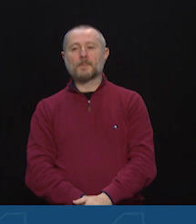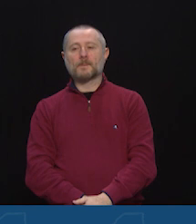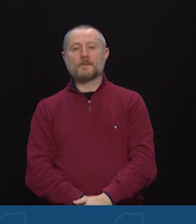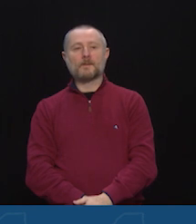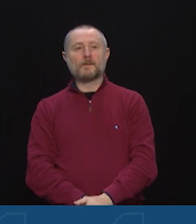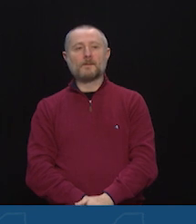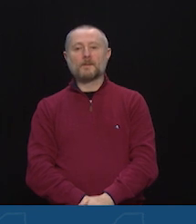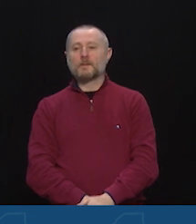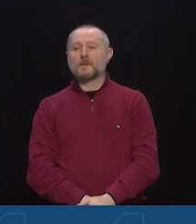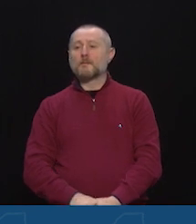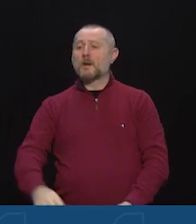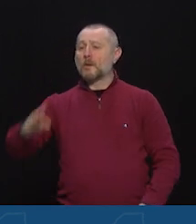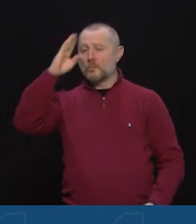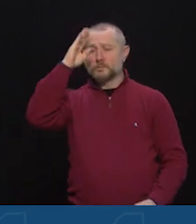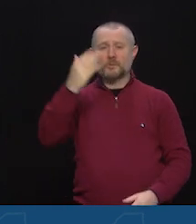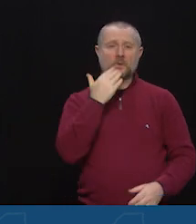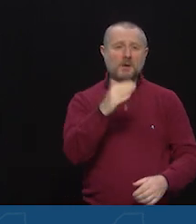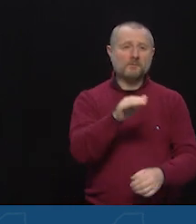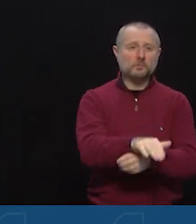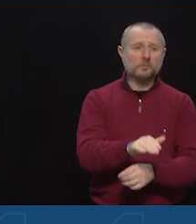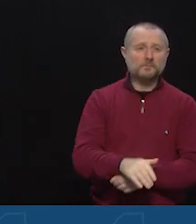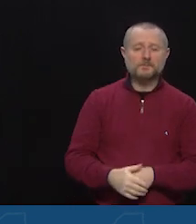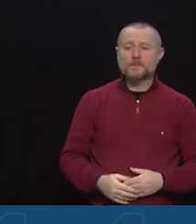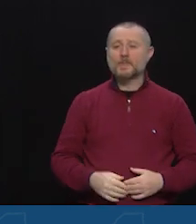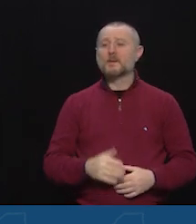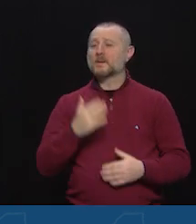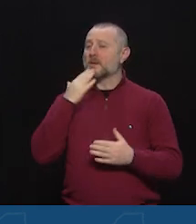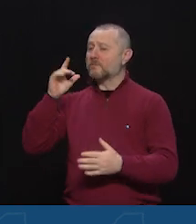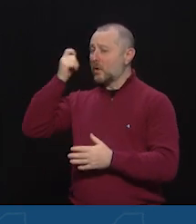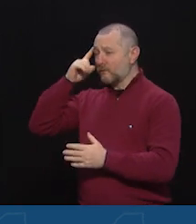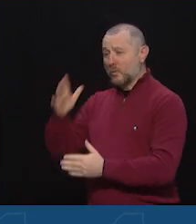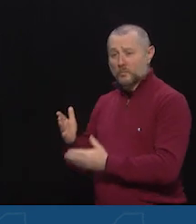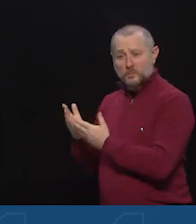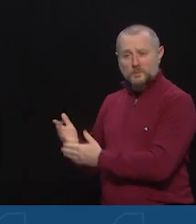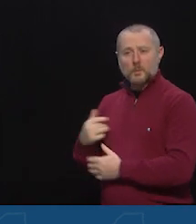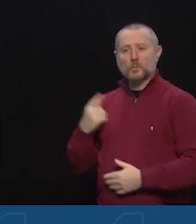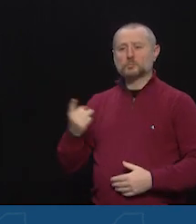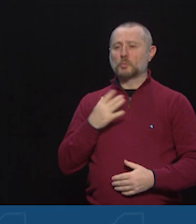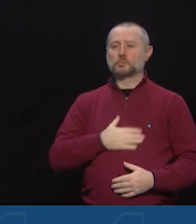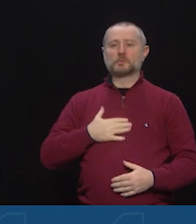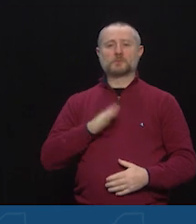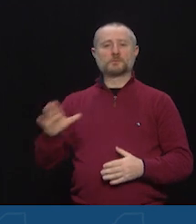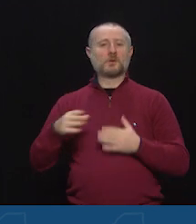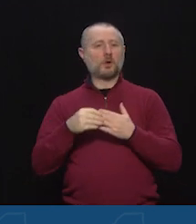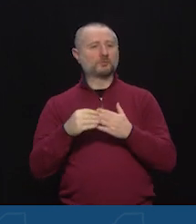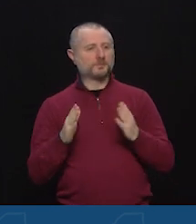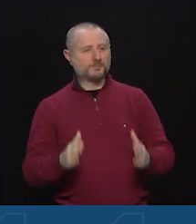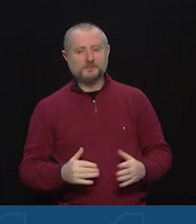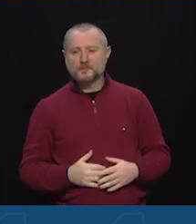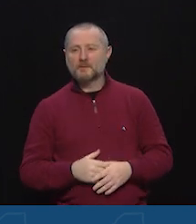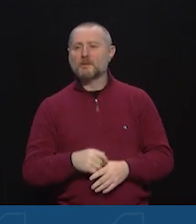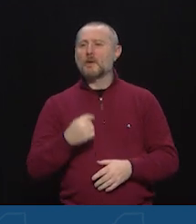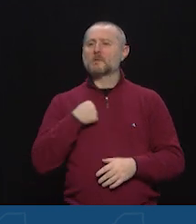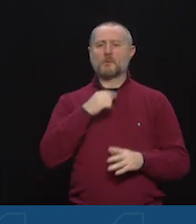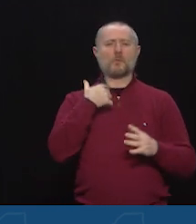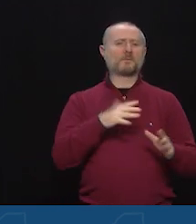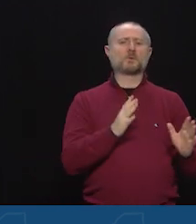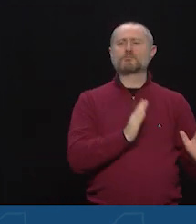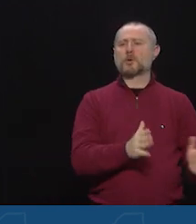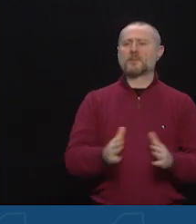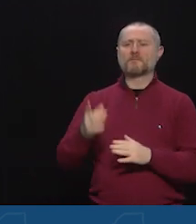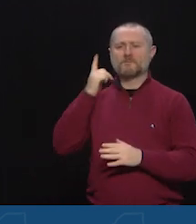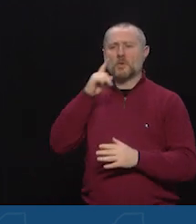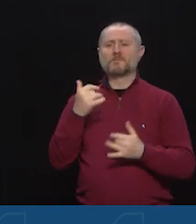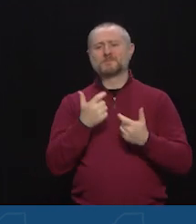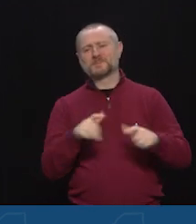Hi, good afternoon, everybody. Thank you, Governor Hochul. Always appreciate your leadership as we prepare for a snow event